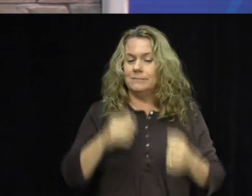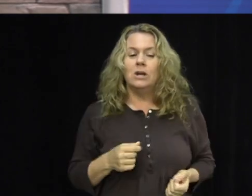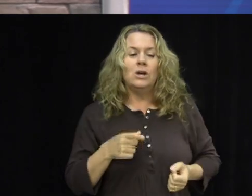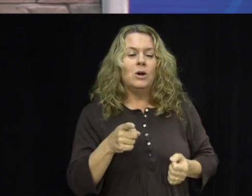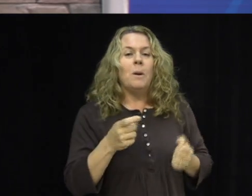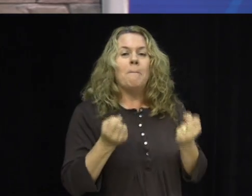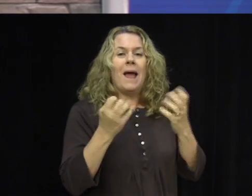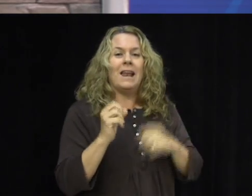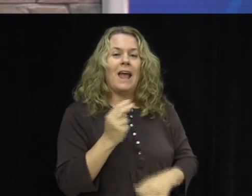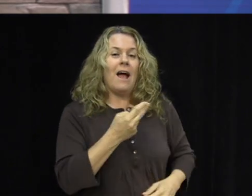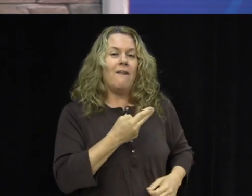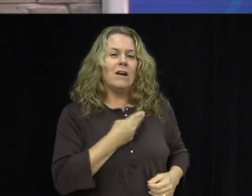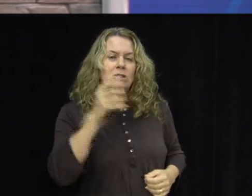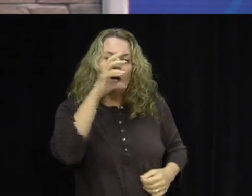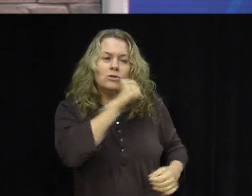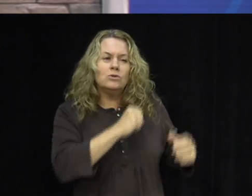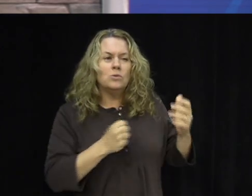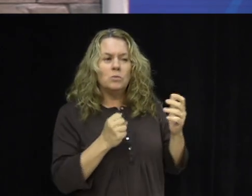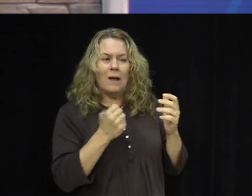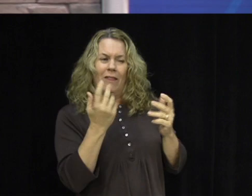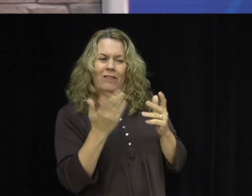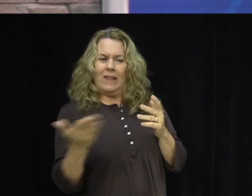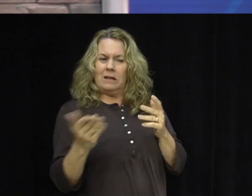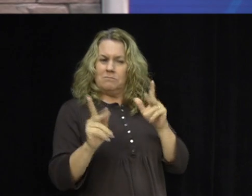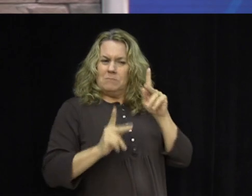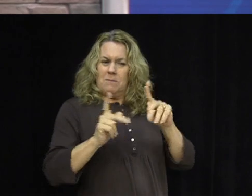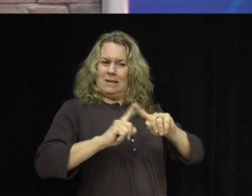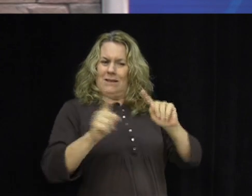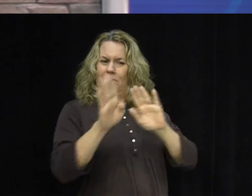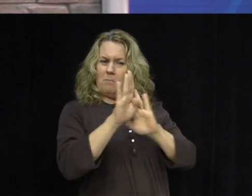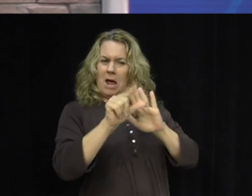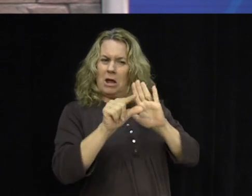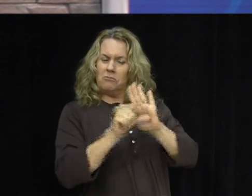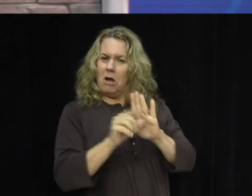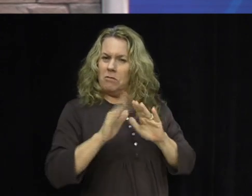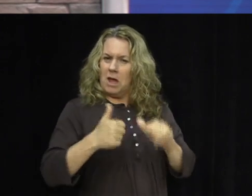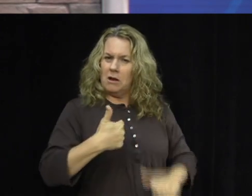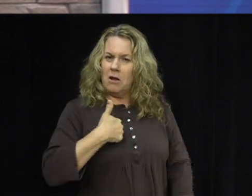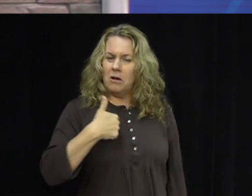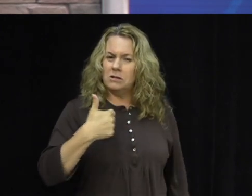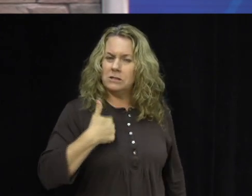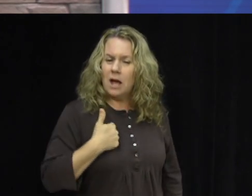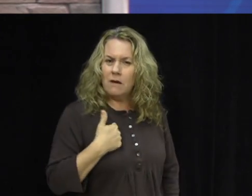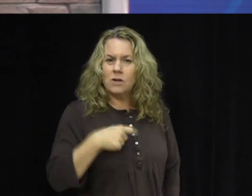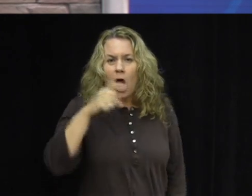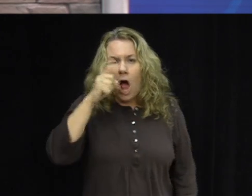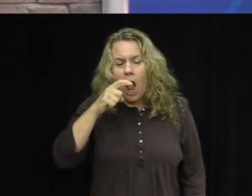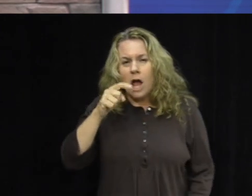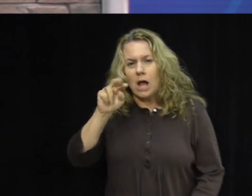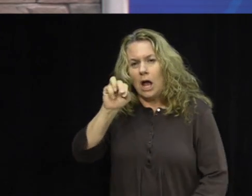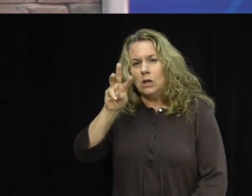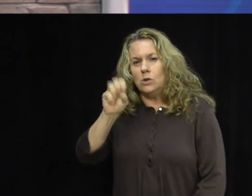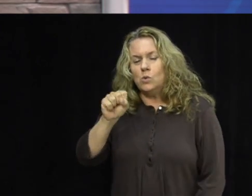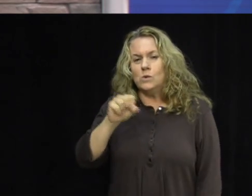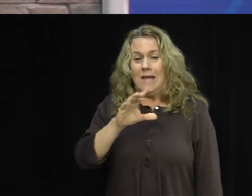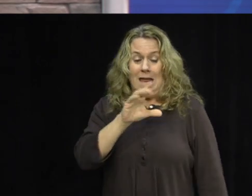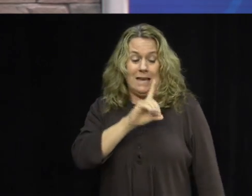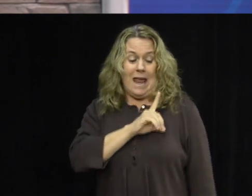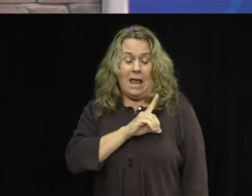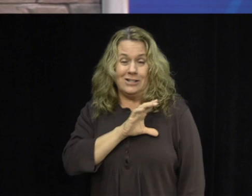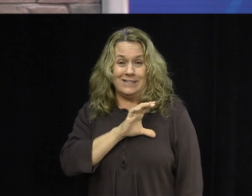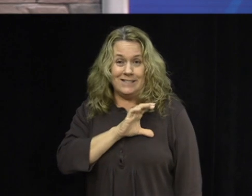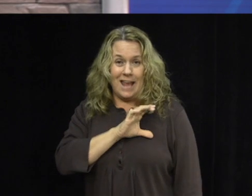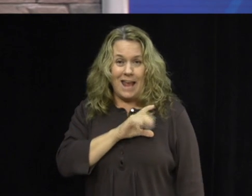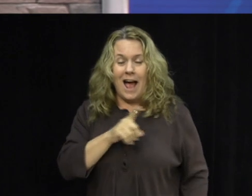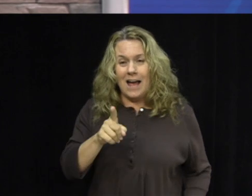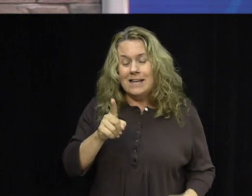There are many of us that tend to assume things about people who come from different backgrounds than our own. Hawkeye News reporter Daniel Seja